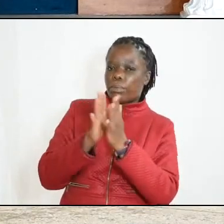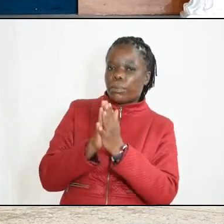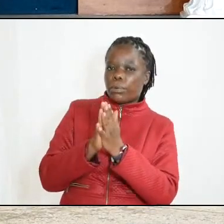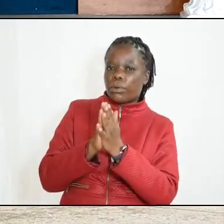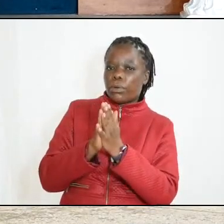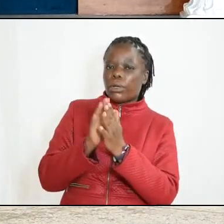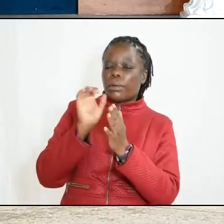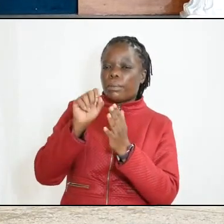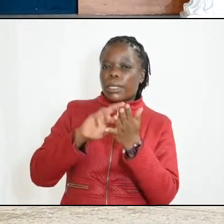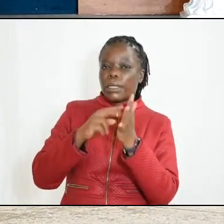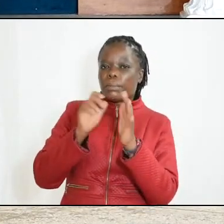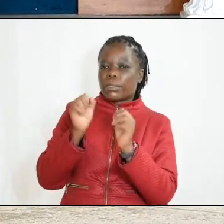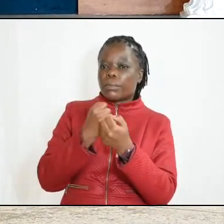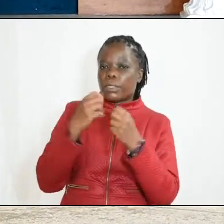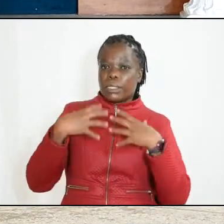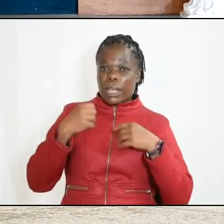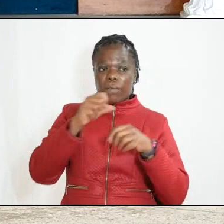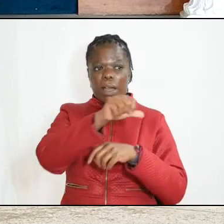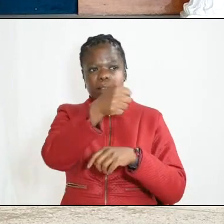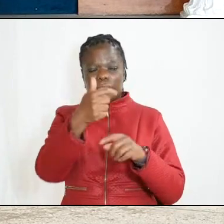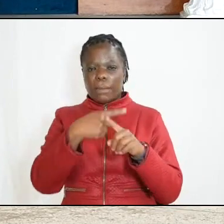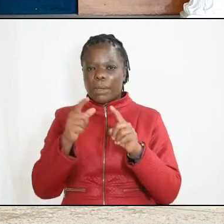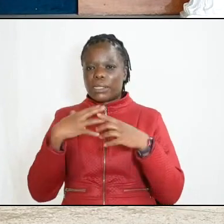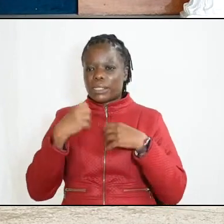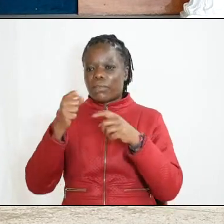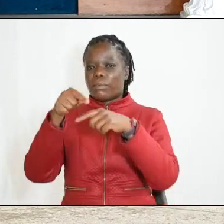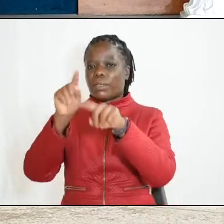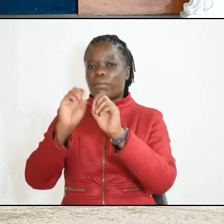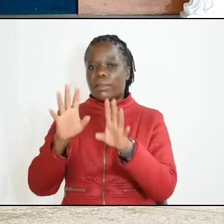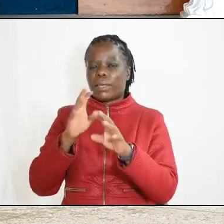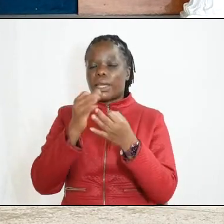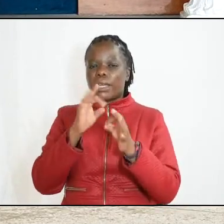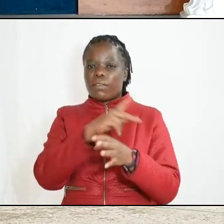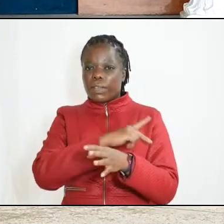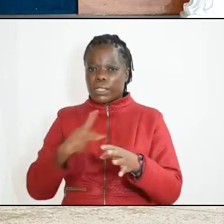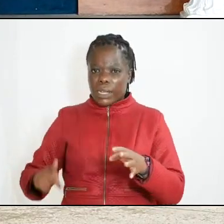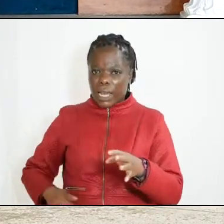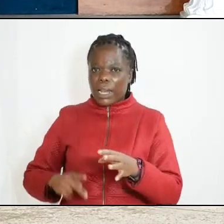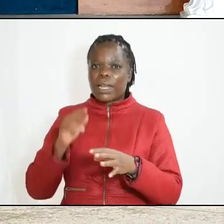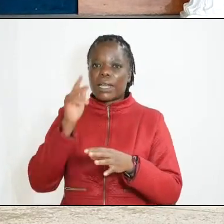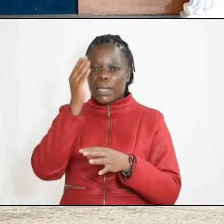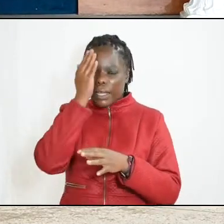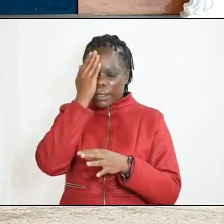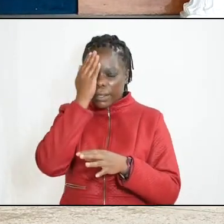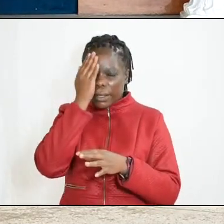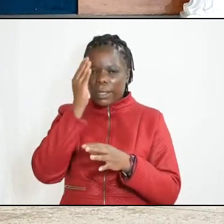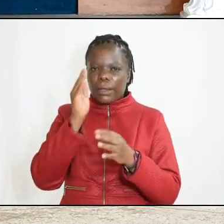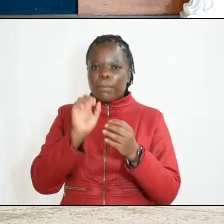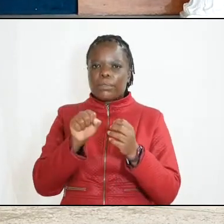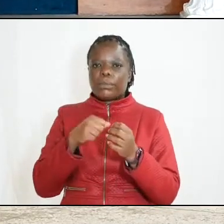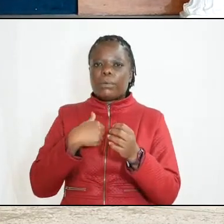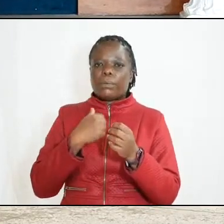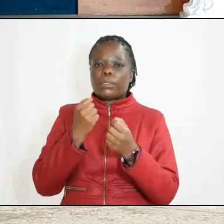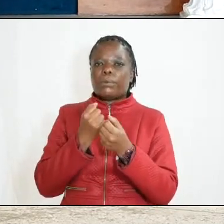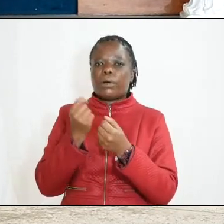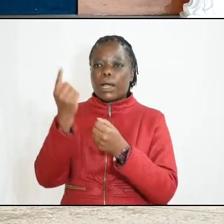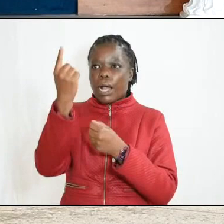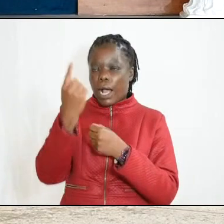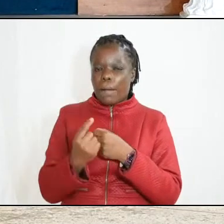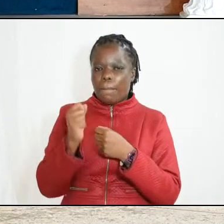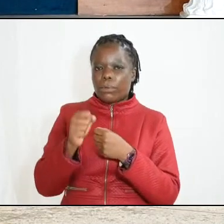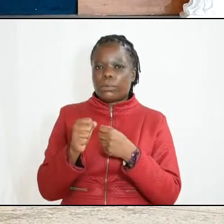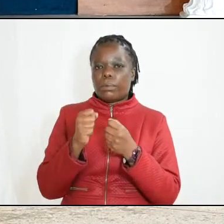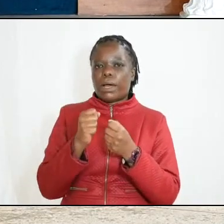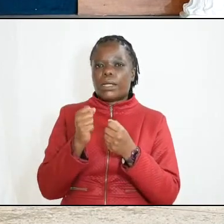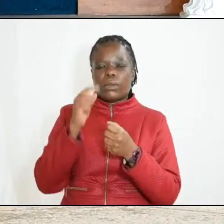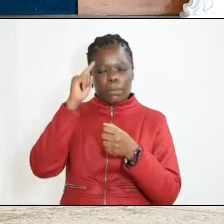saved others, yet he cannot save himself. If thou be the King of Israel, come down and we'll believe you." Christ could have come down from